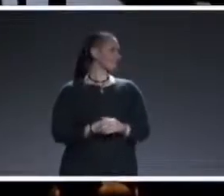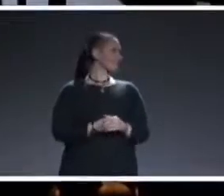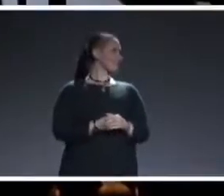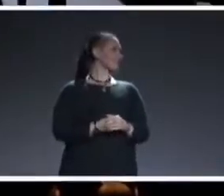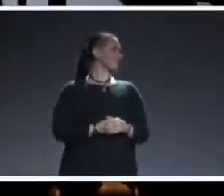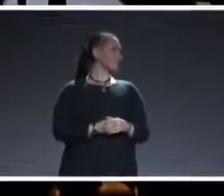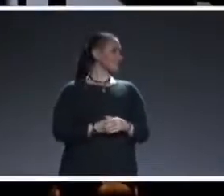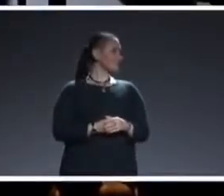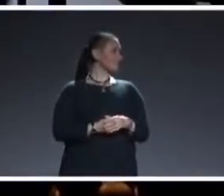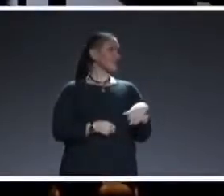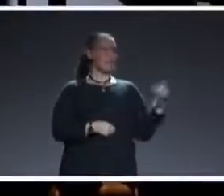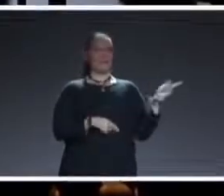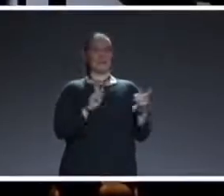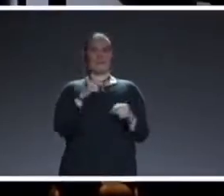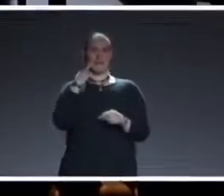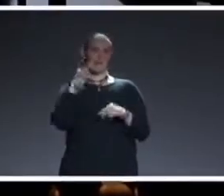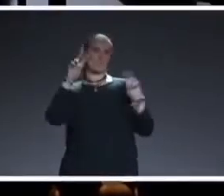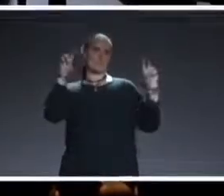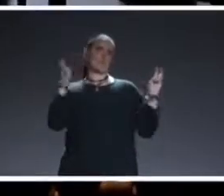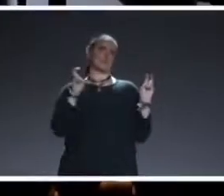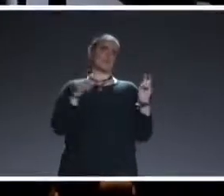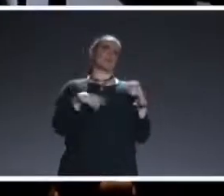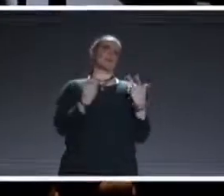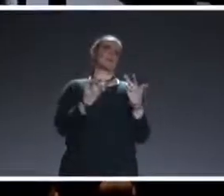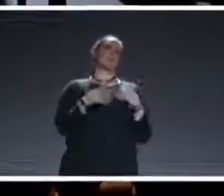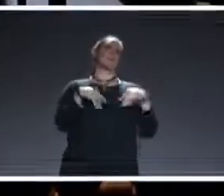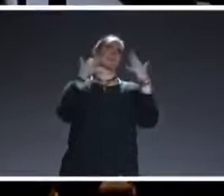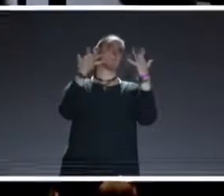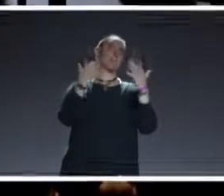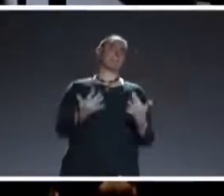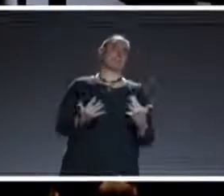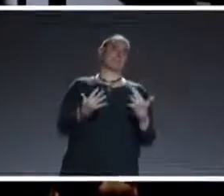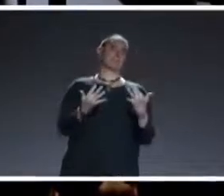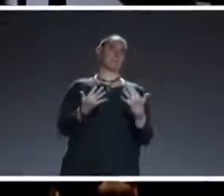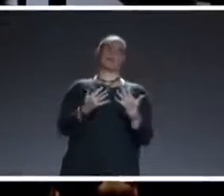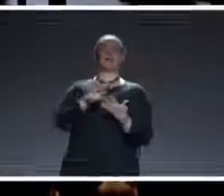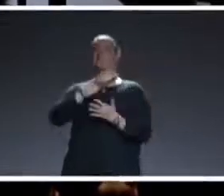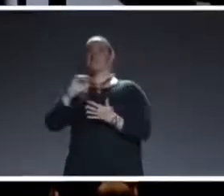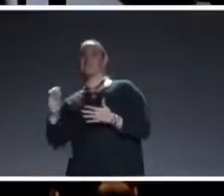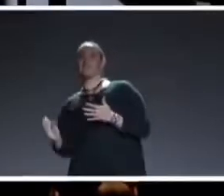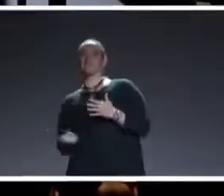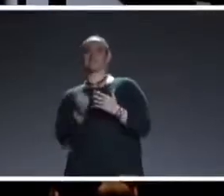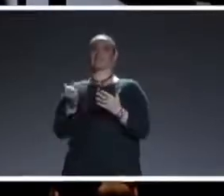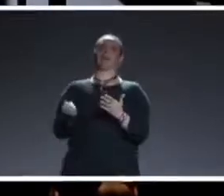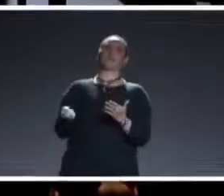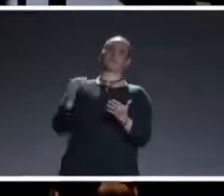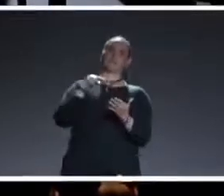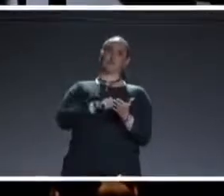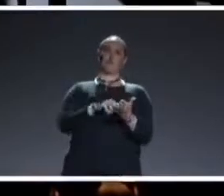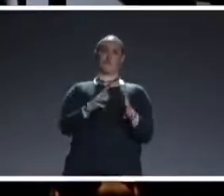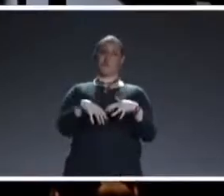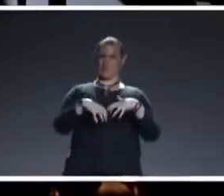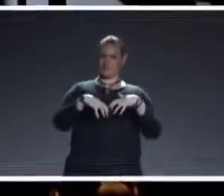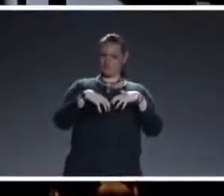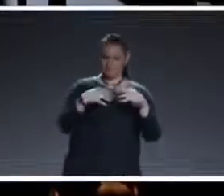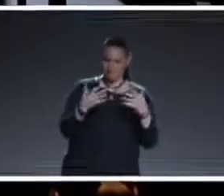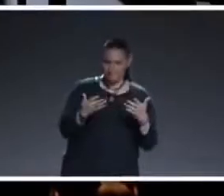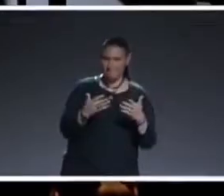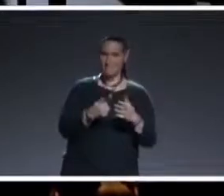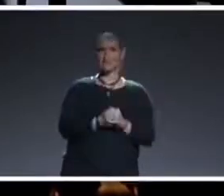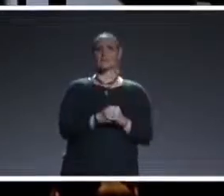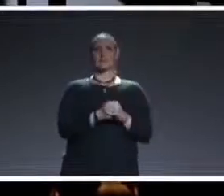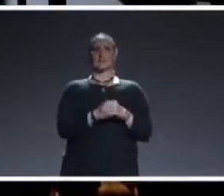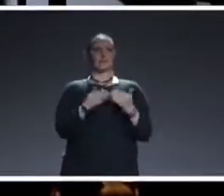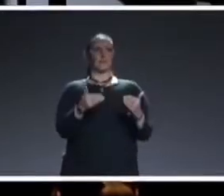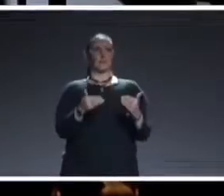Matrix Resurrections. So we have this in the title, what you just explained, and Neo and Trinity are dead in a way, in the